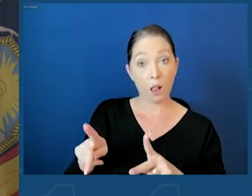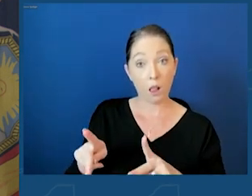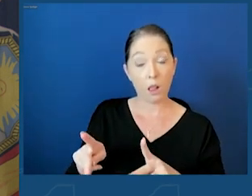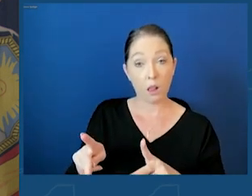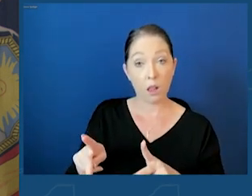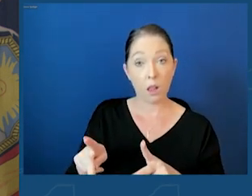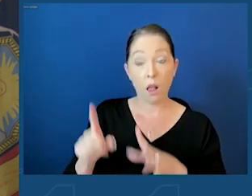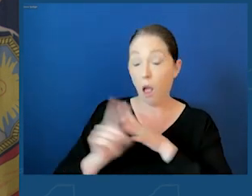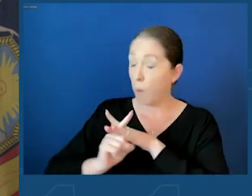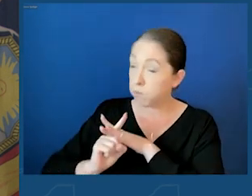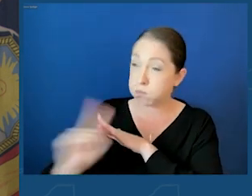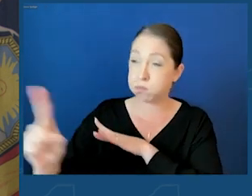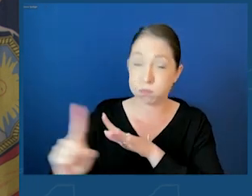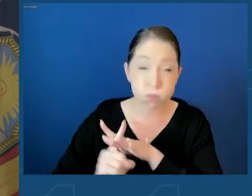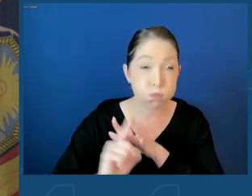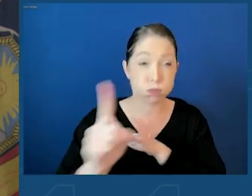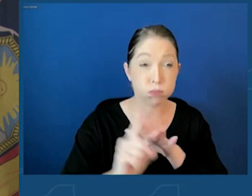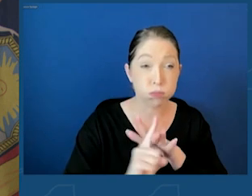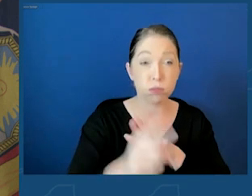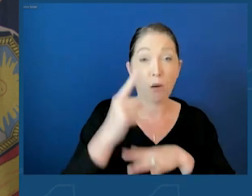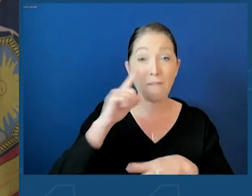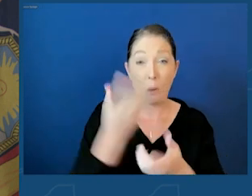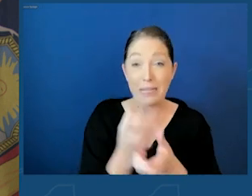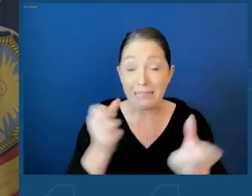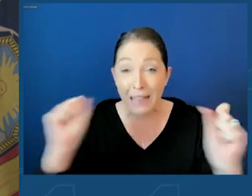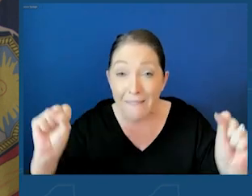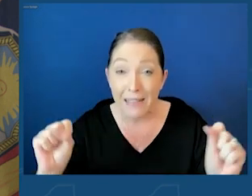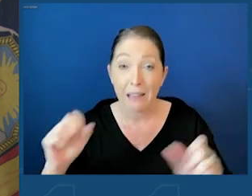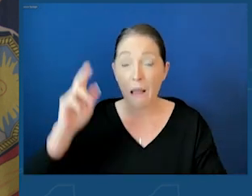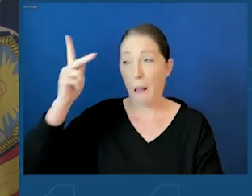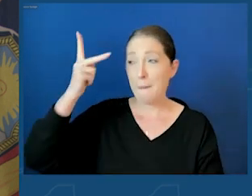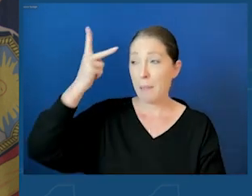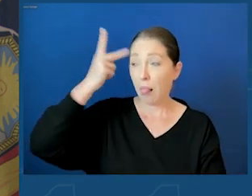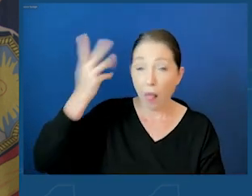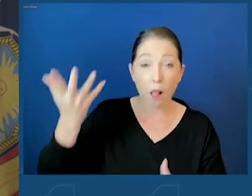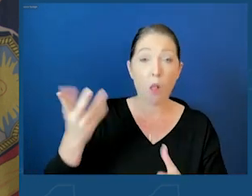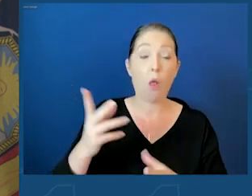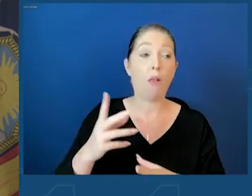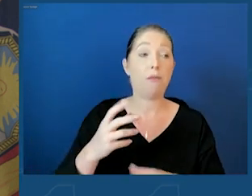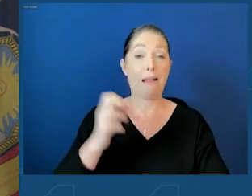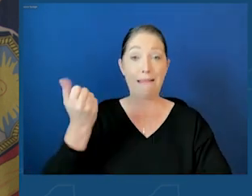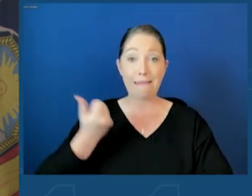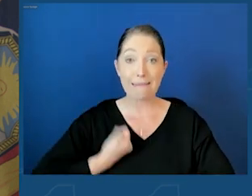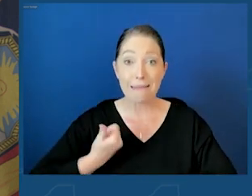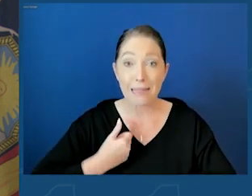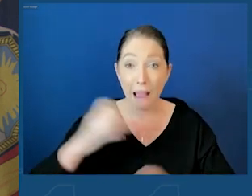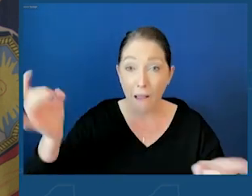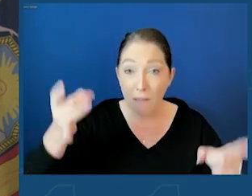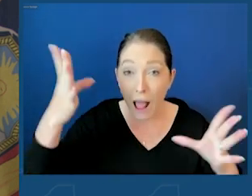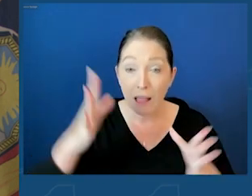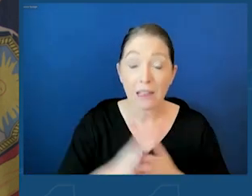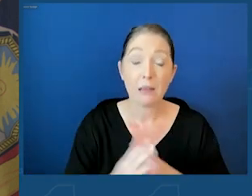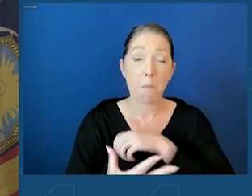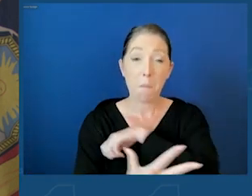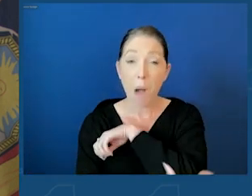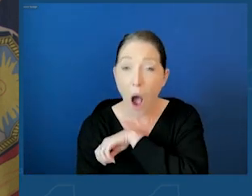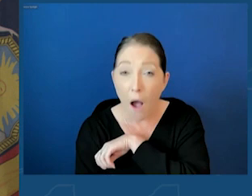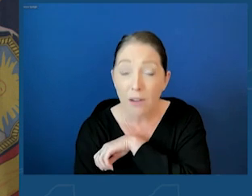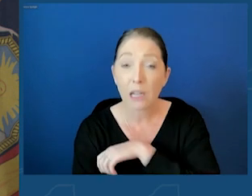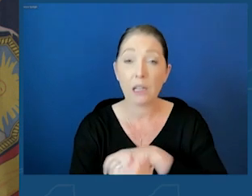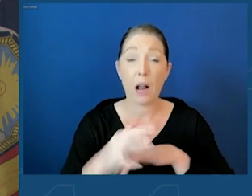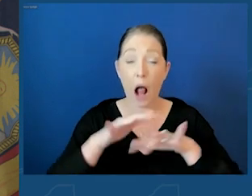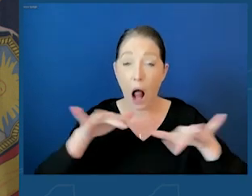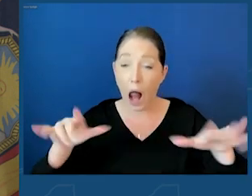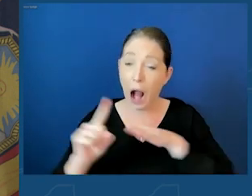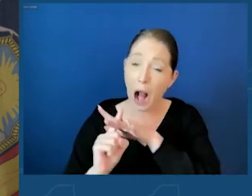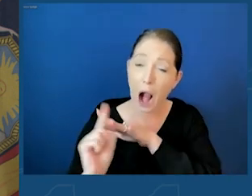for their lives, political strife, gang violence, extreme poverty, and persecution. They're coming to this